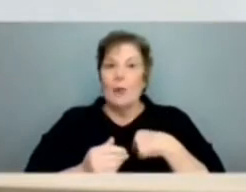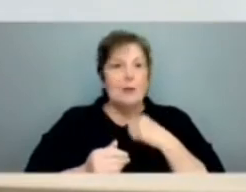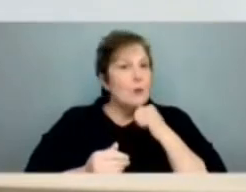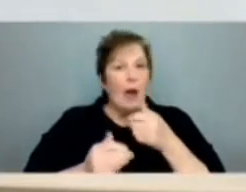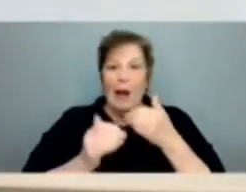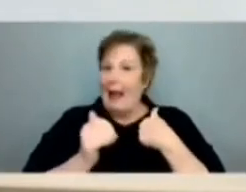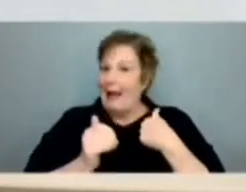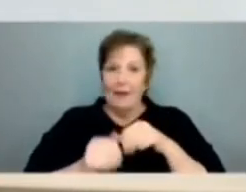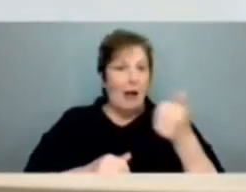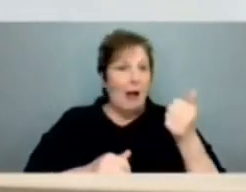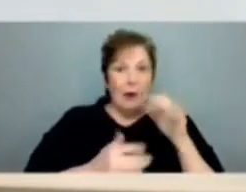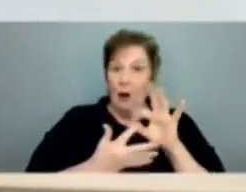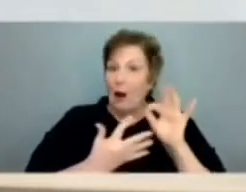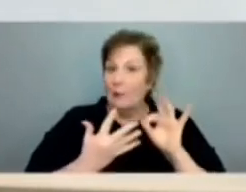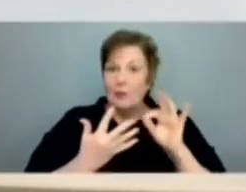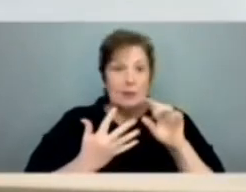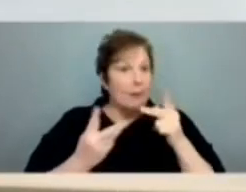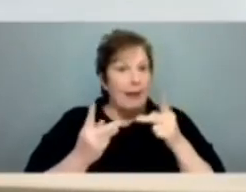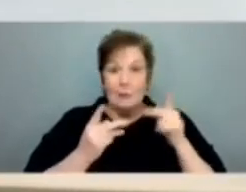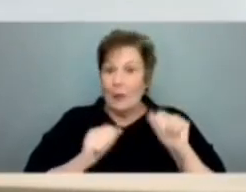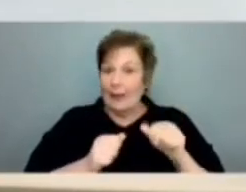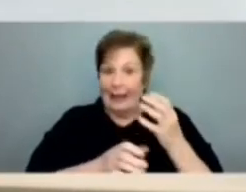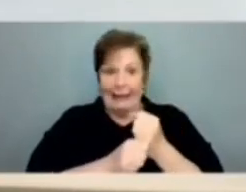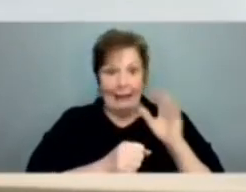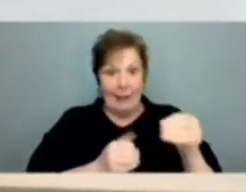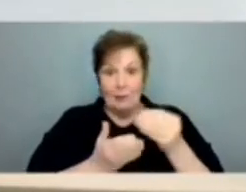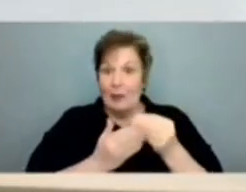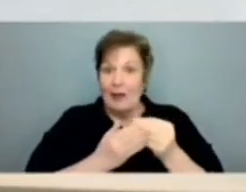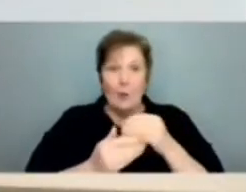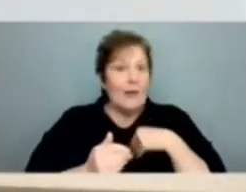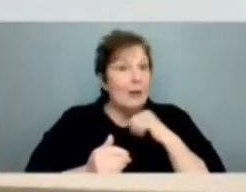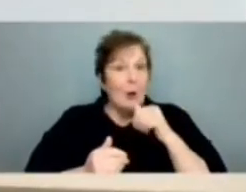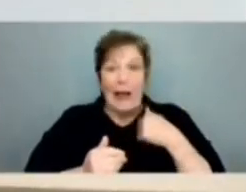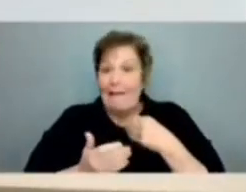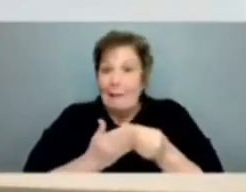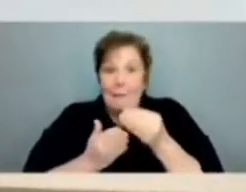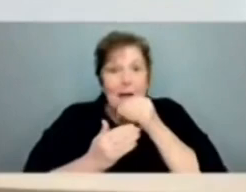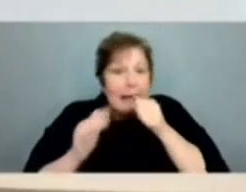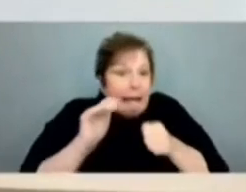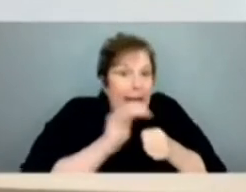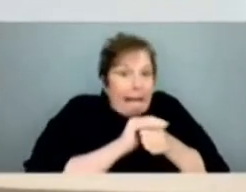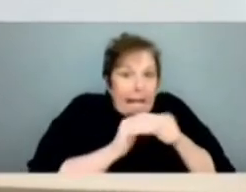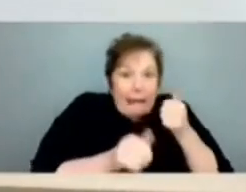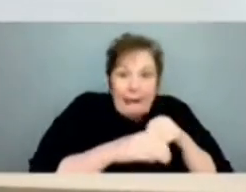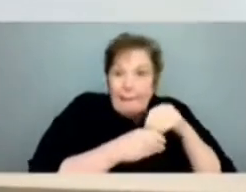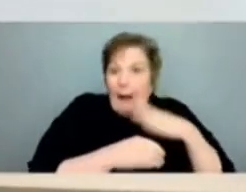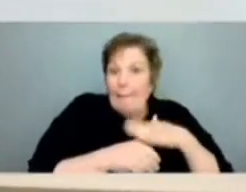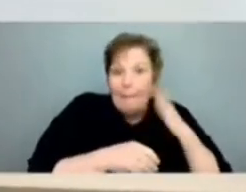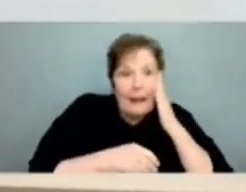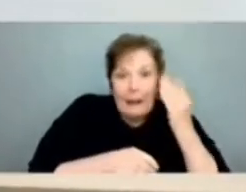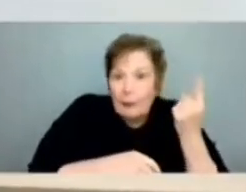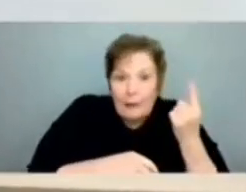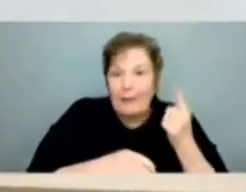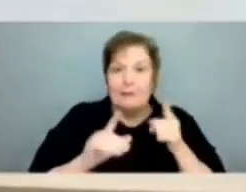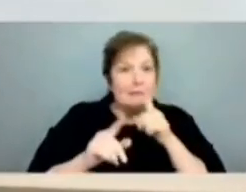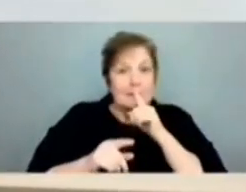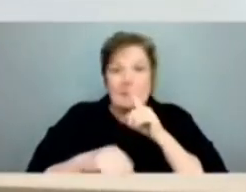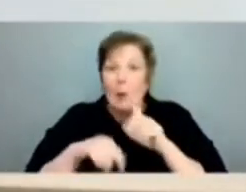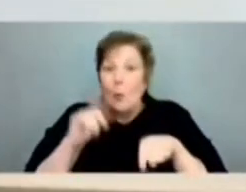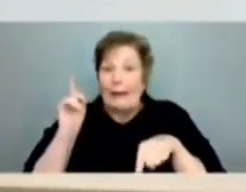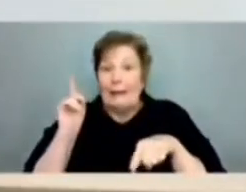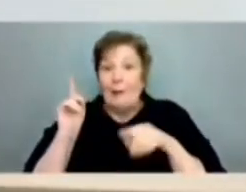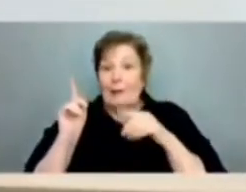alternative sources of funding or money hidden under a mattress somewhere to compensate for what the county is